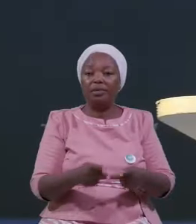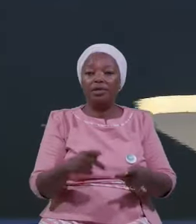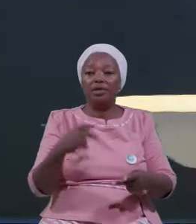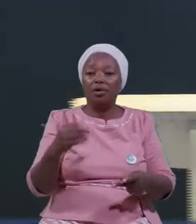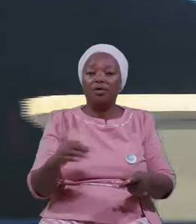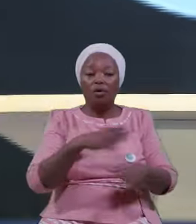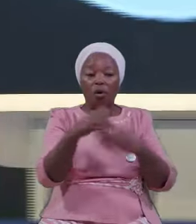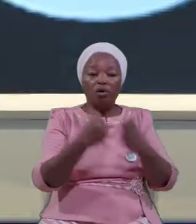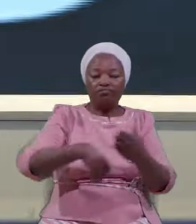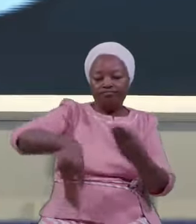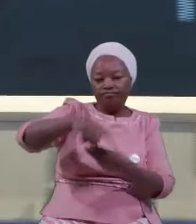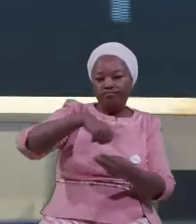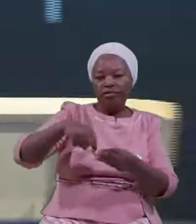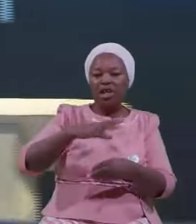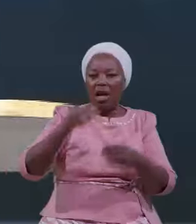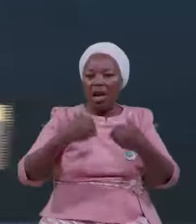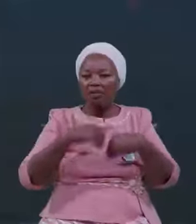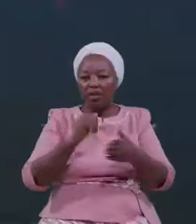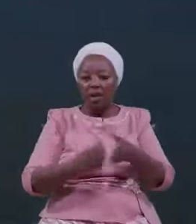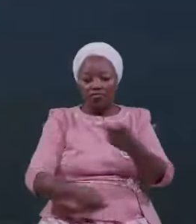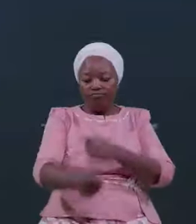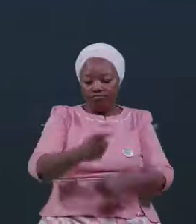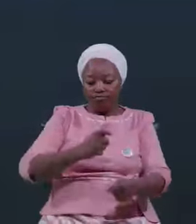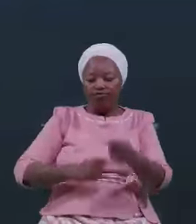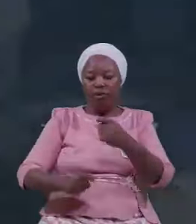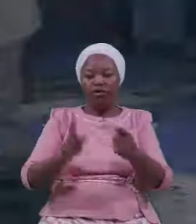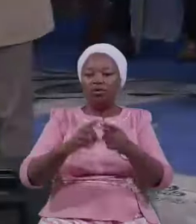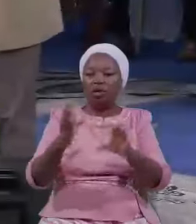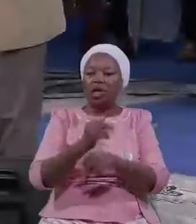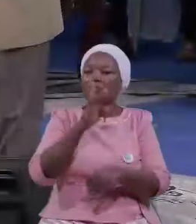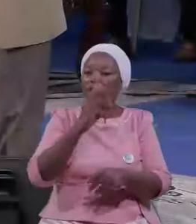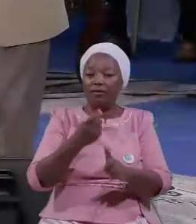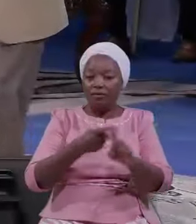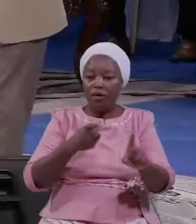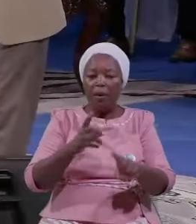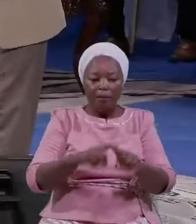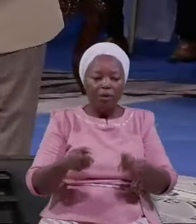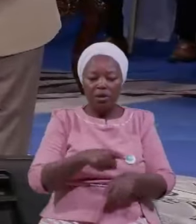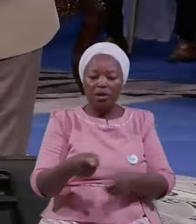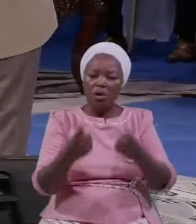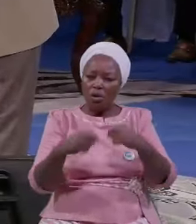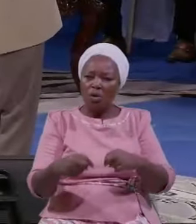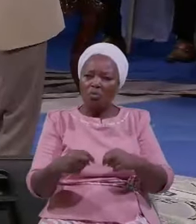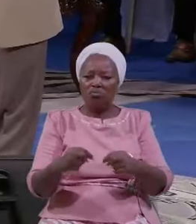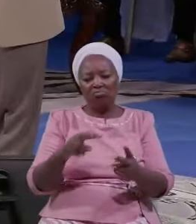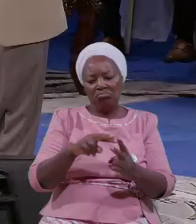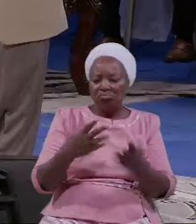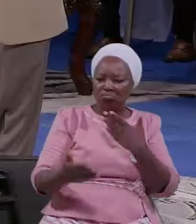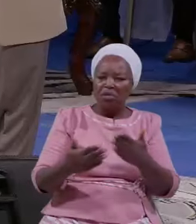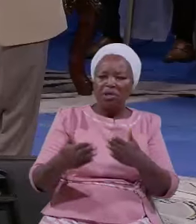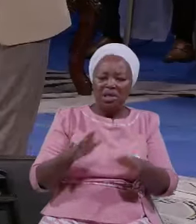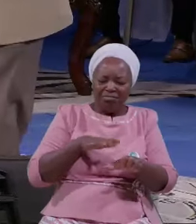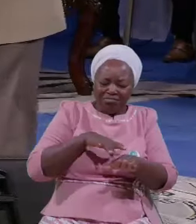surrounding, they had that well to draw from. But they normally came either early in the morning when it